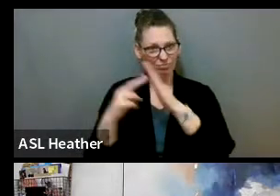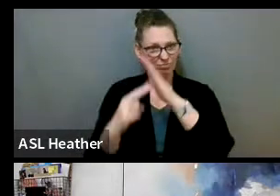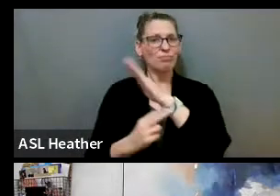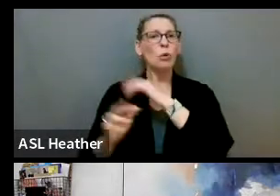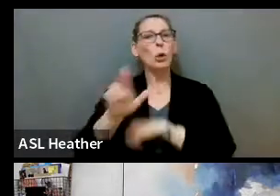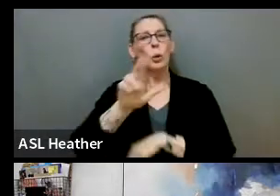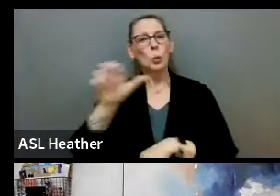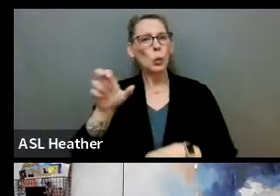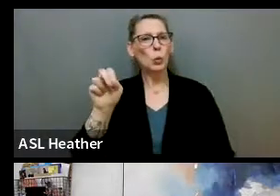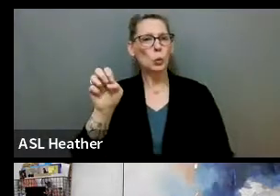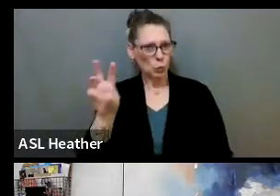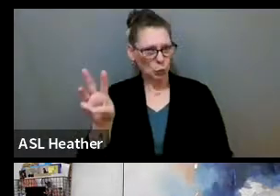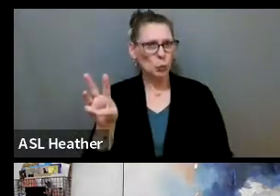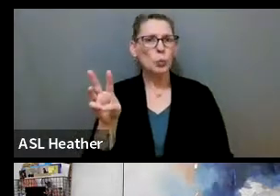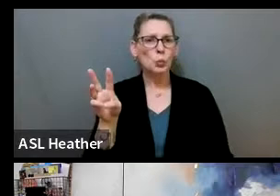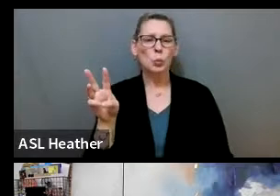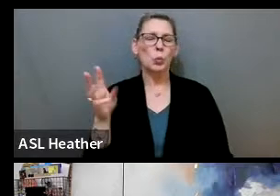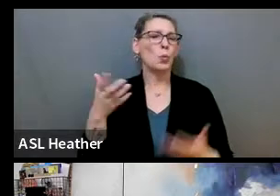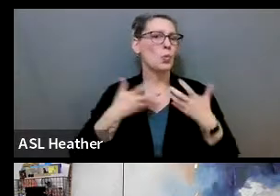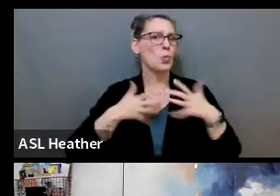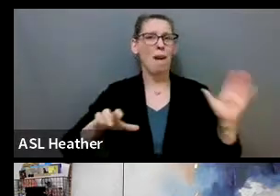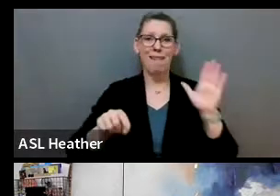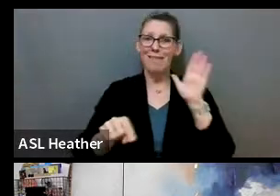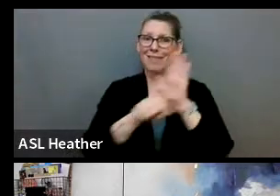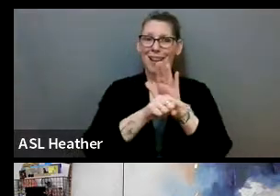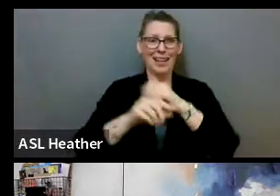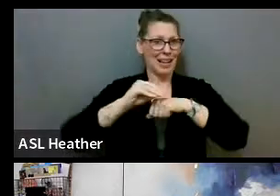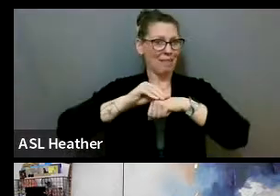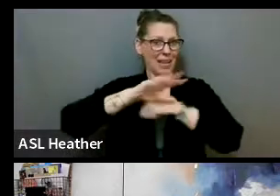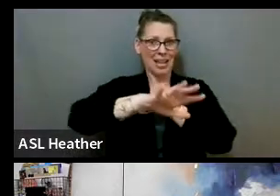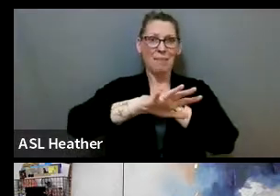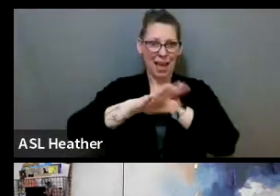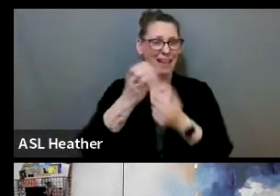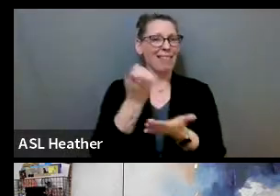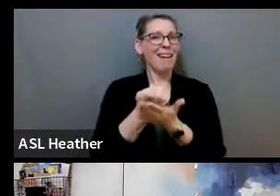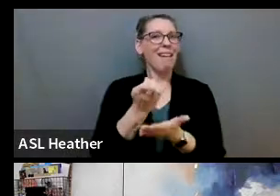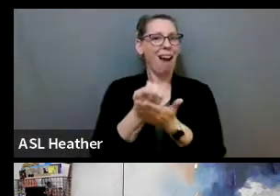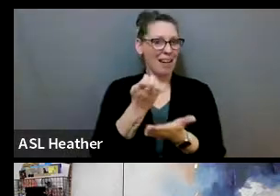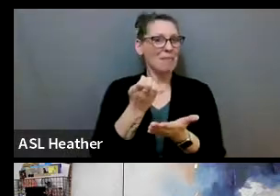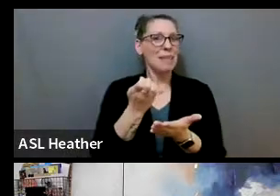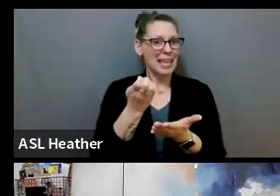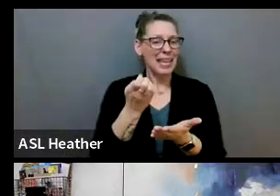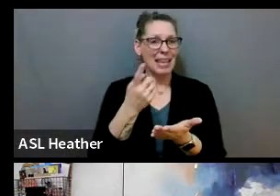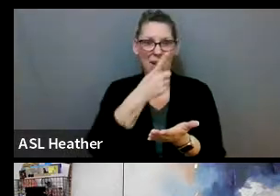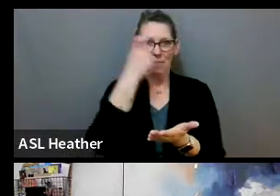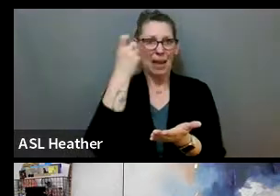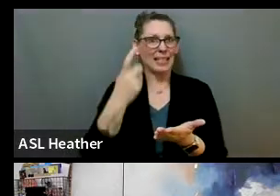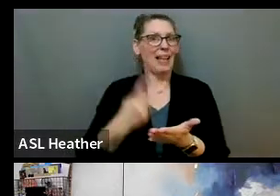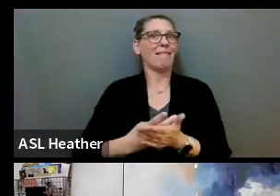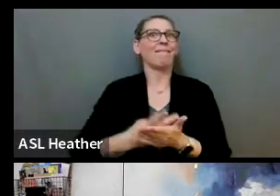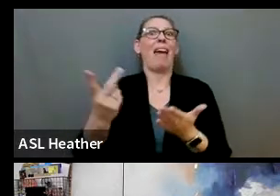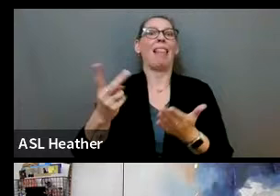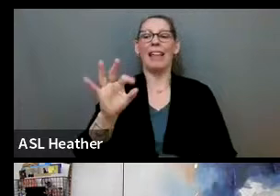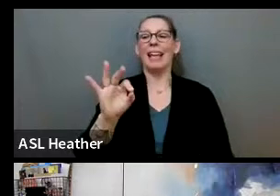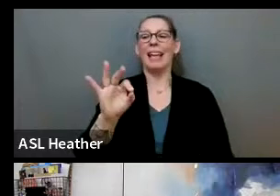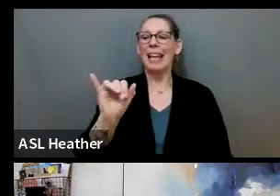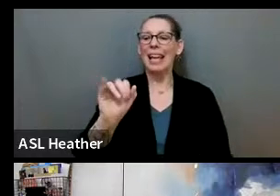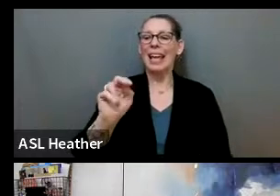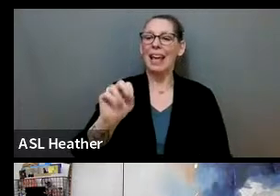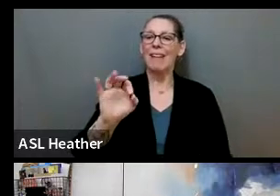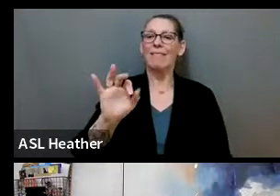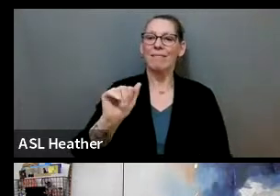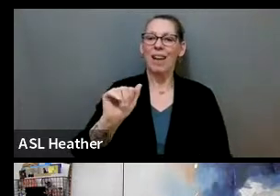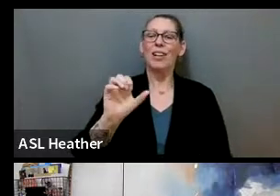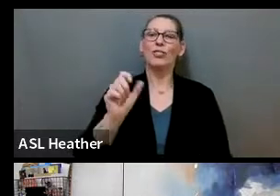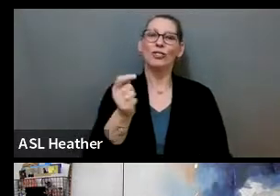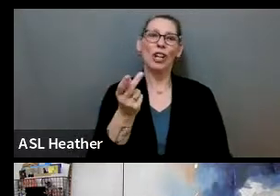don't have negative impacts to the economy with failing infrastructure. So I